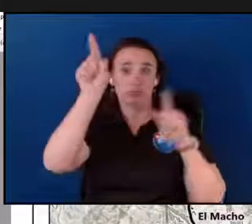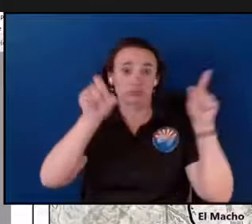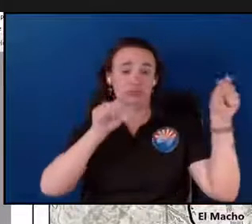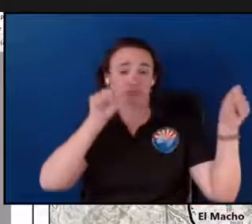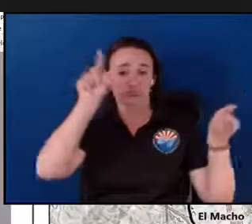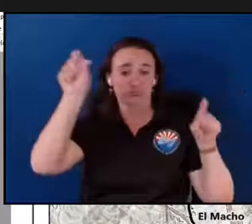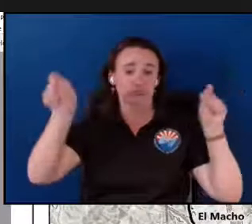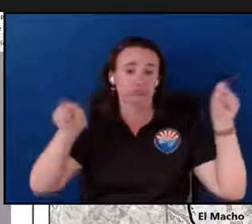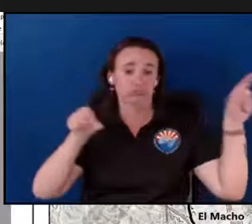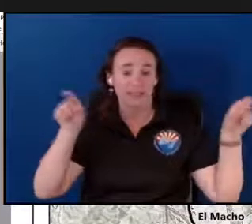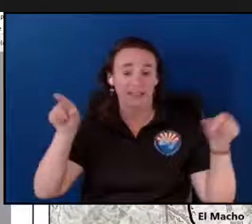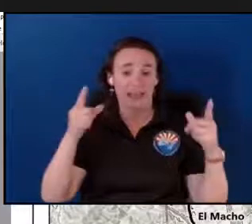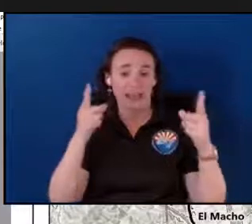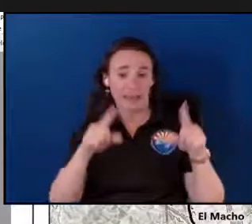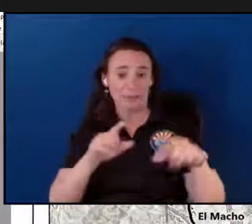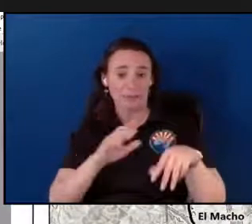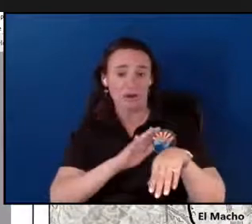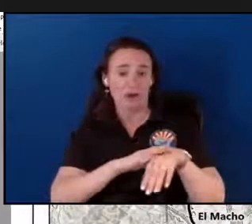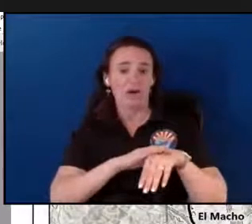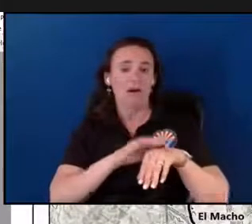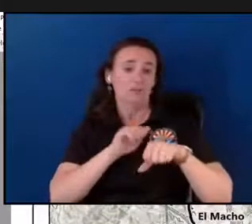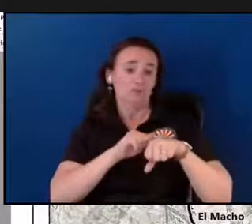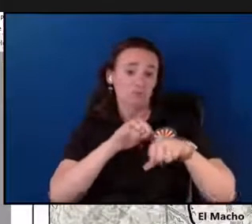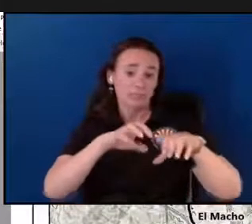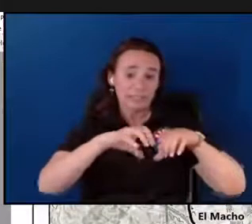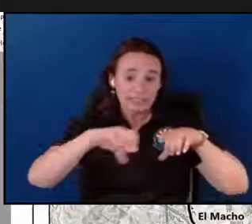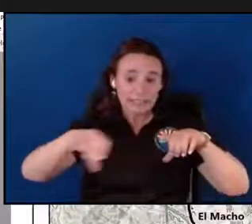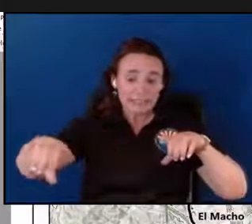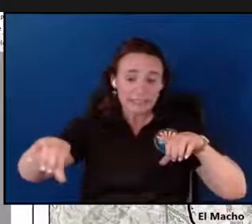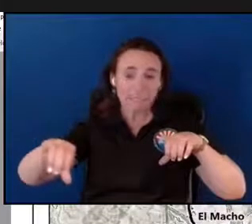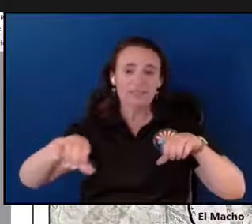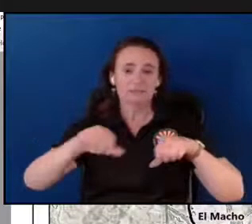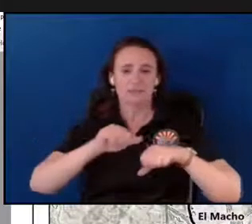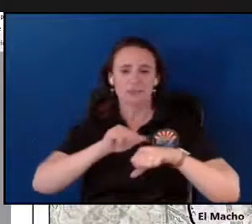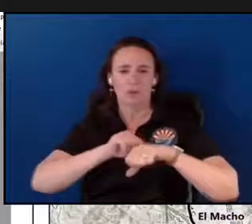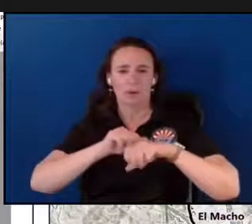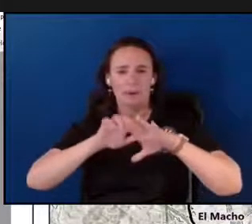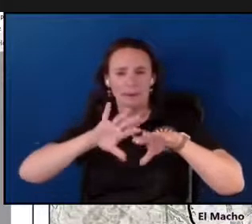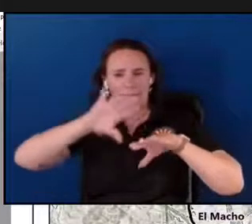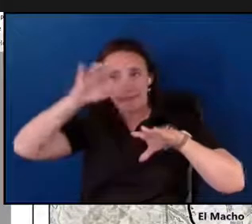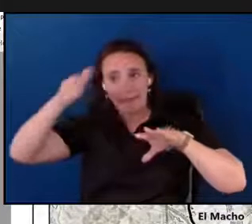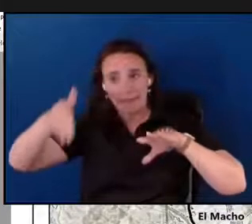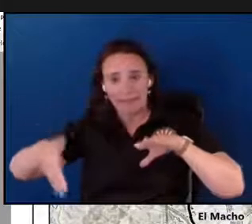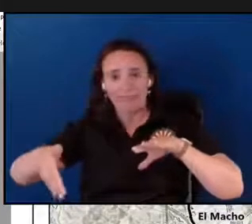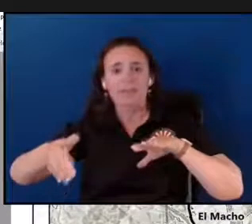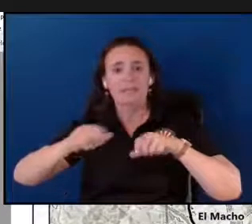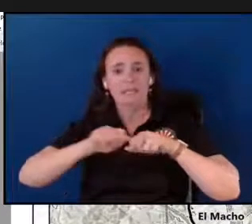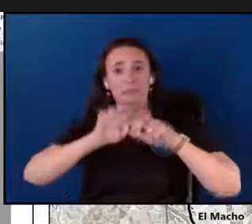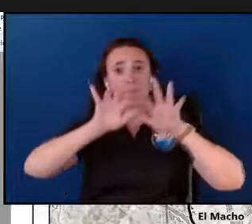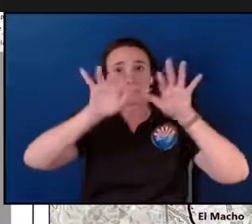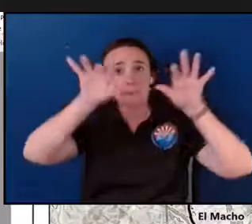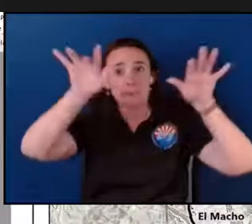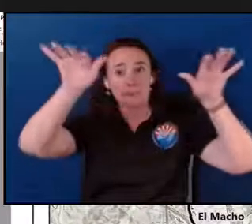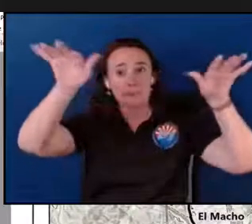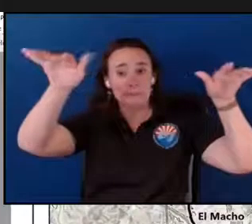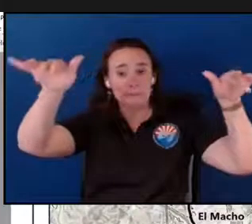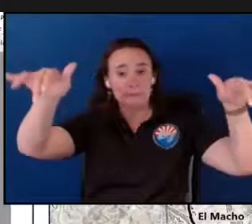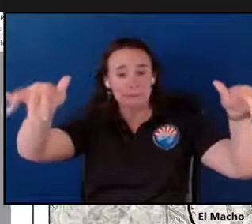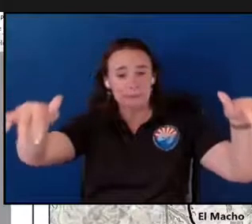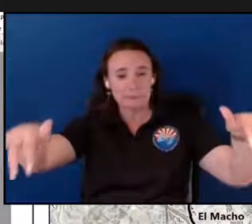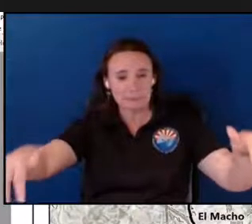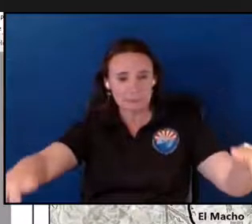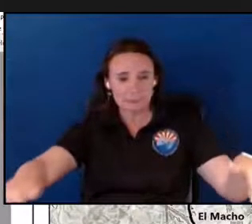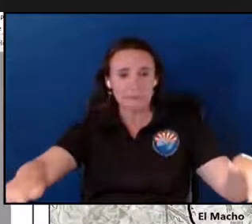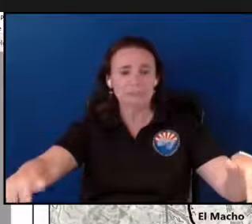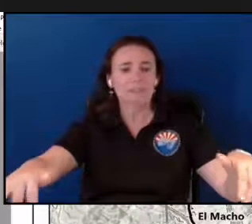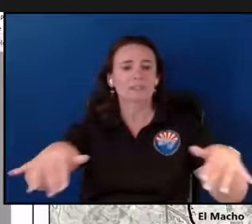ridge or a high hill and the wind catches it, those embers can loft and float out across the line and land in that receptive